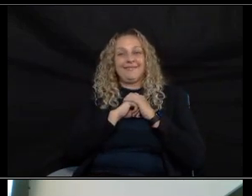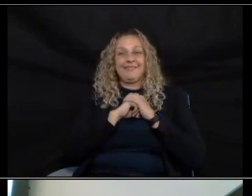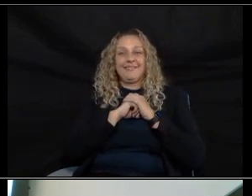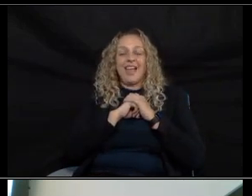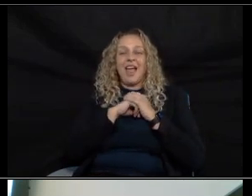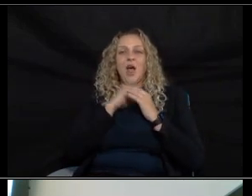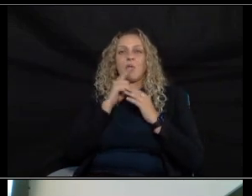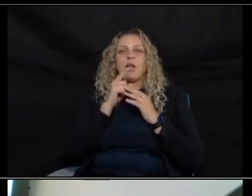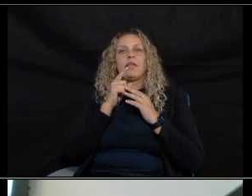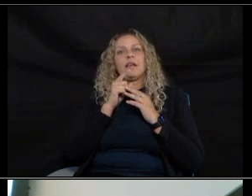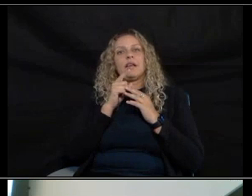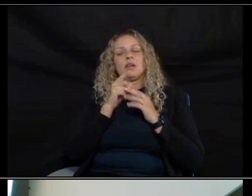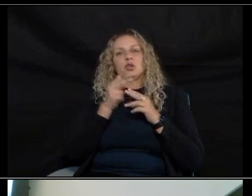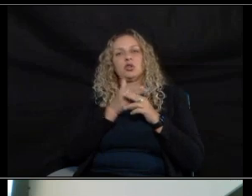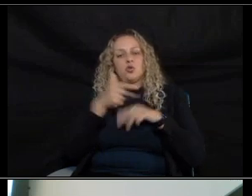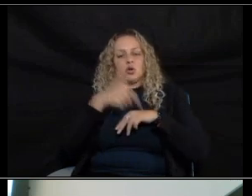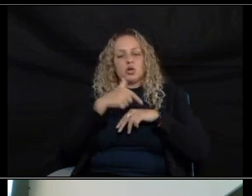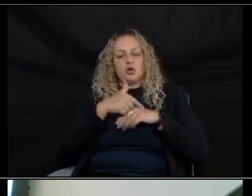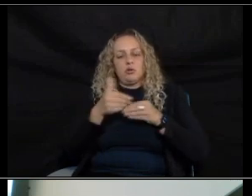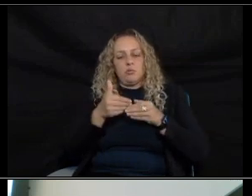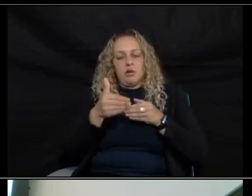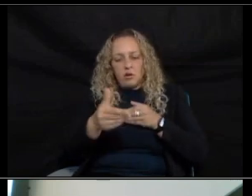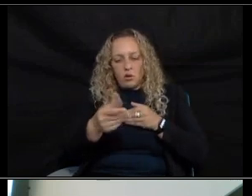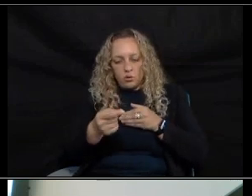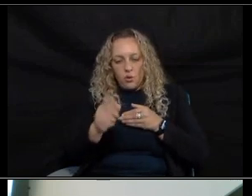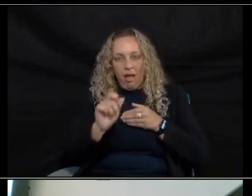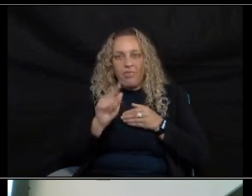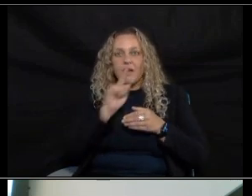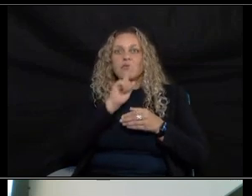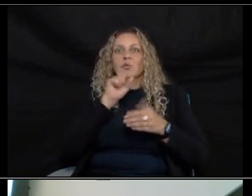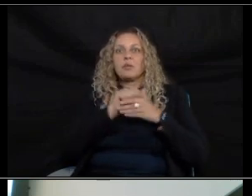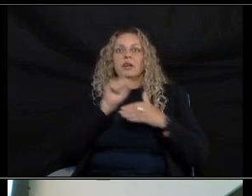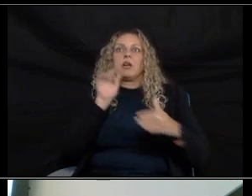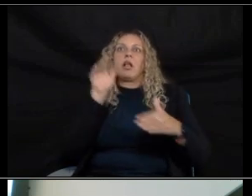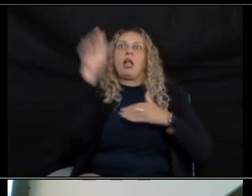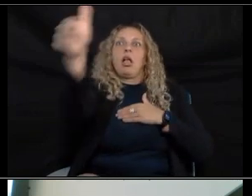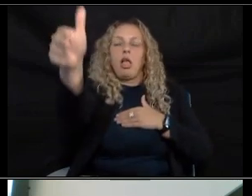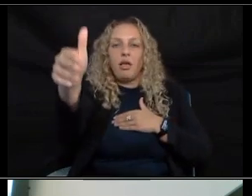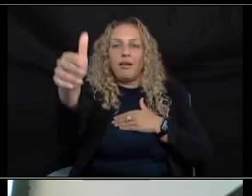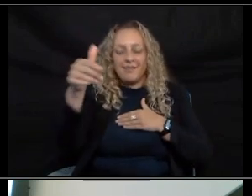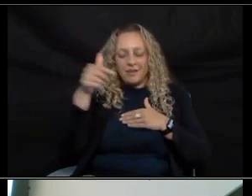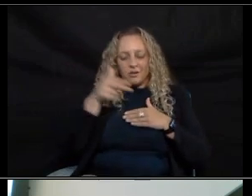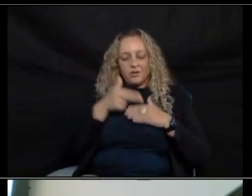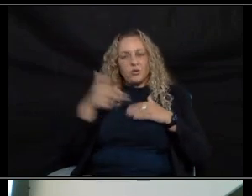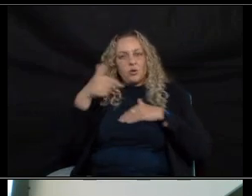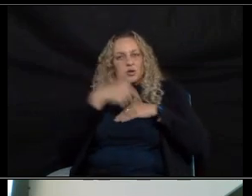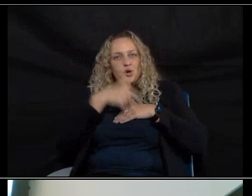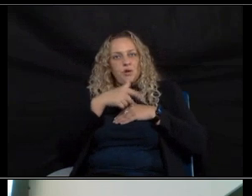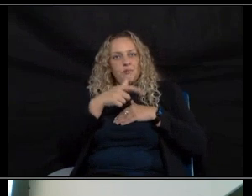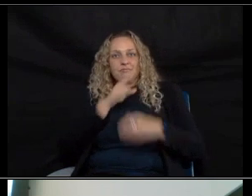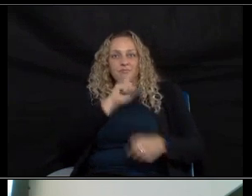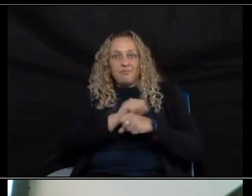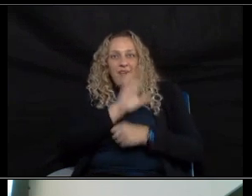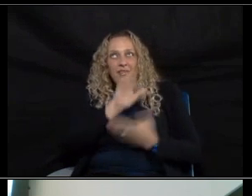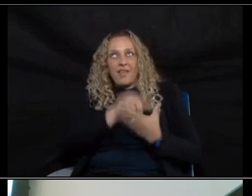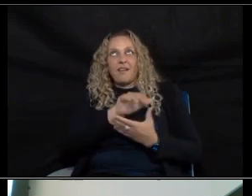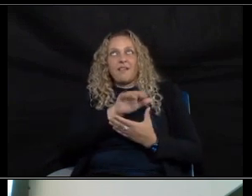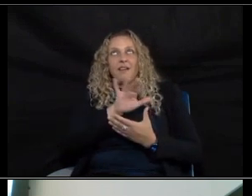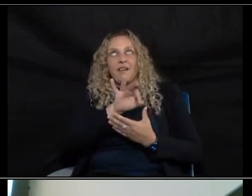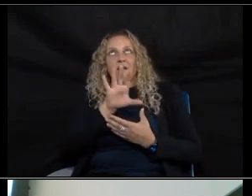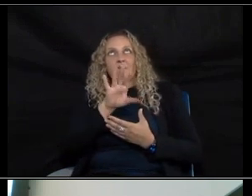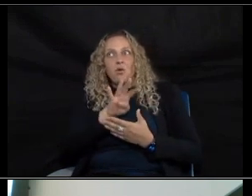short-term reality and then a long-term reality. The short-term reality is this. There are 5,594